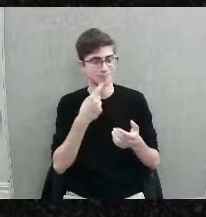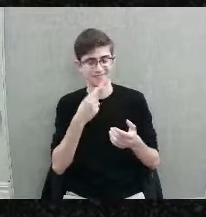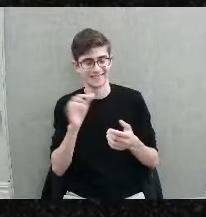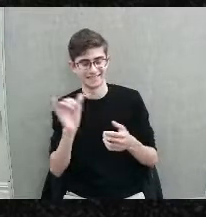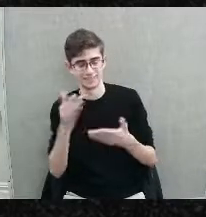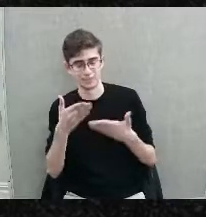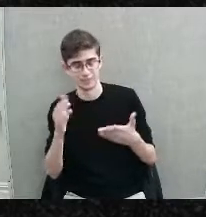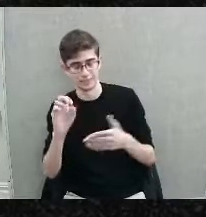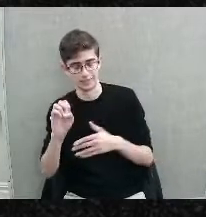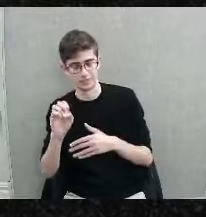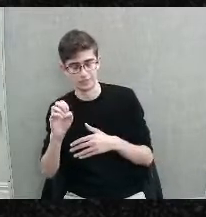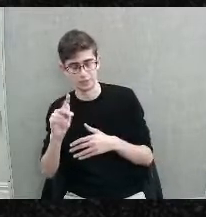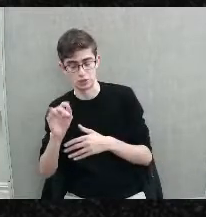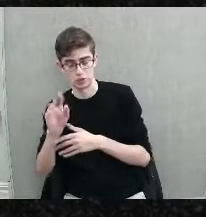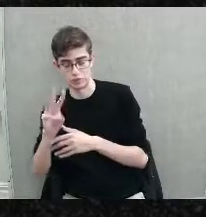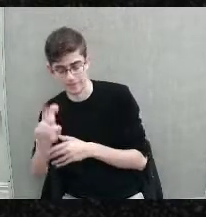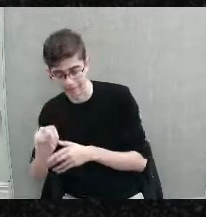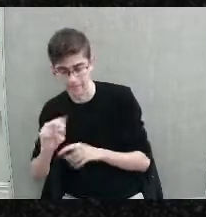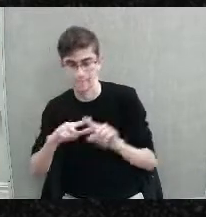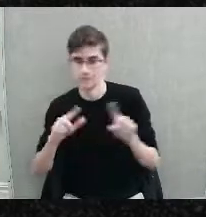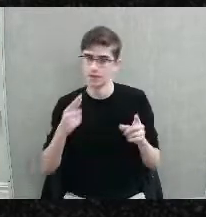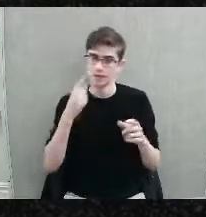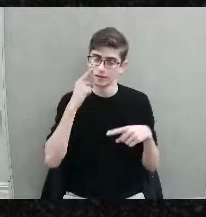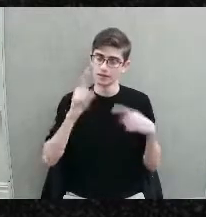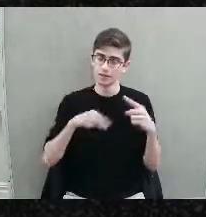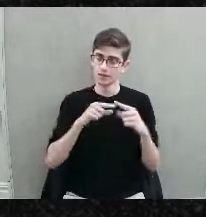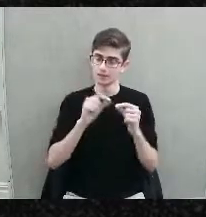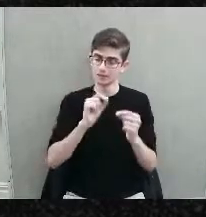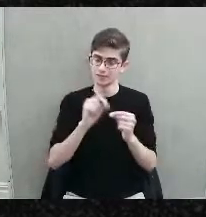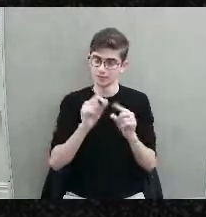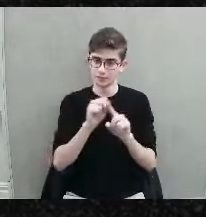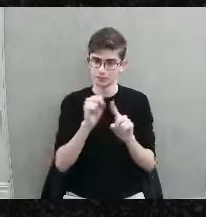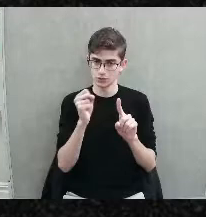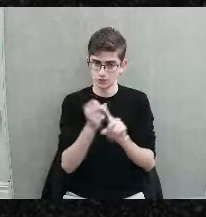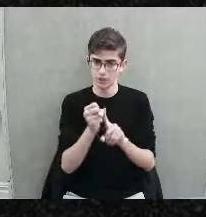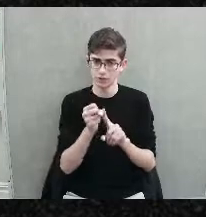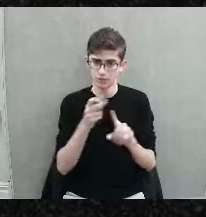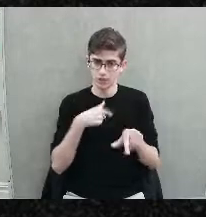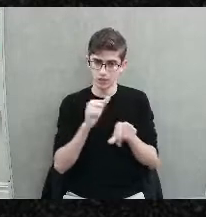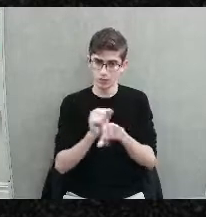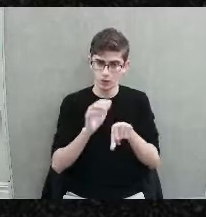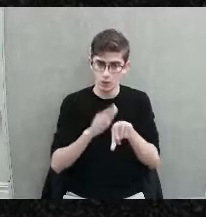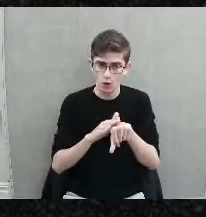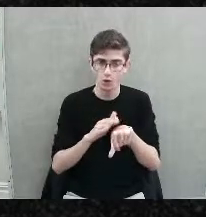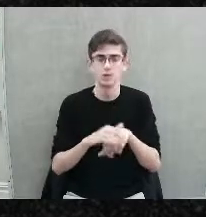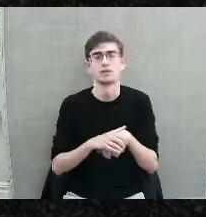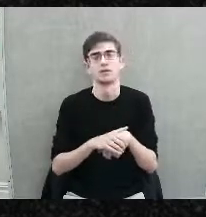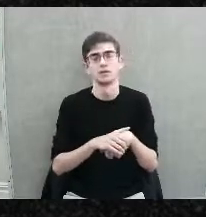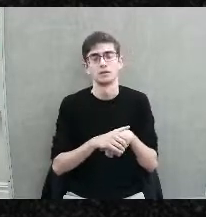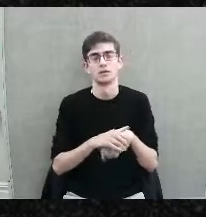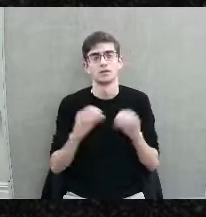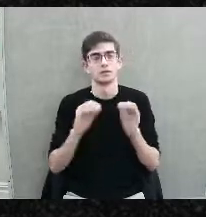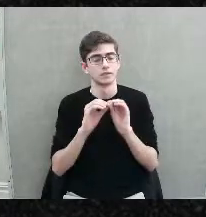just, if we think about this in the particular cases that I've worked on, I mean, it's really abundantly apparent, and several of us